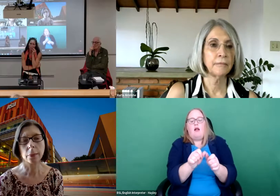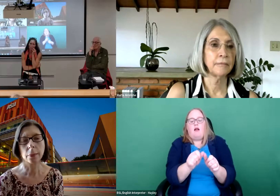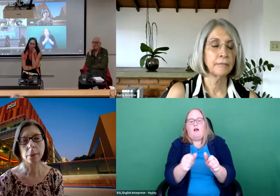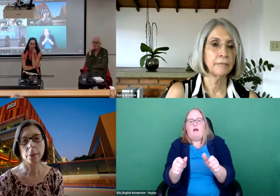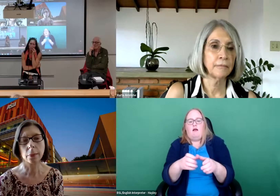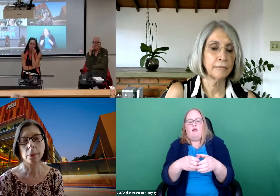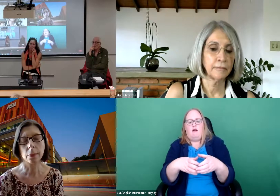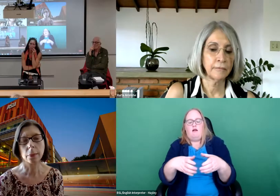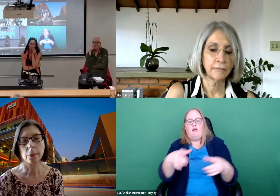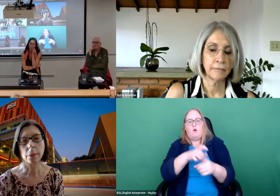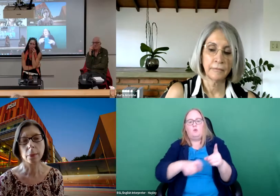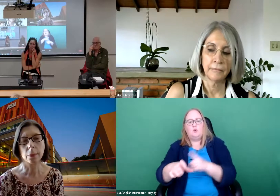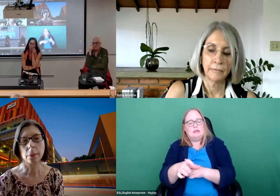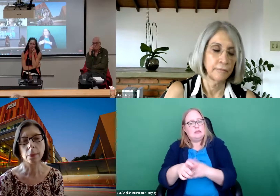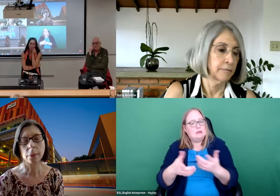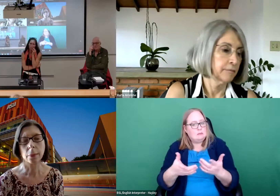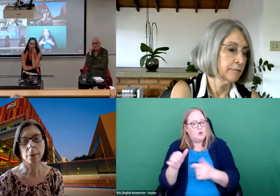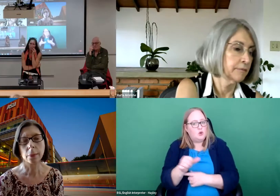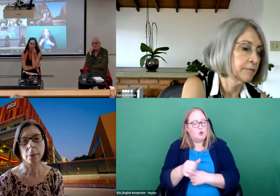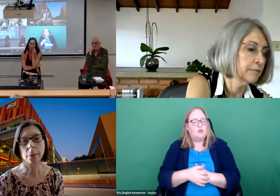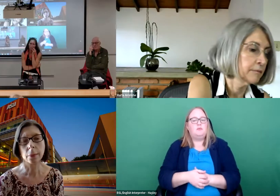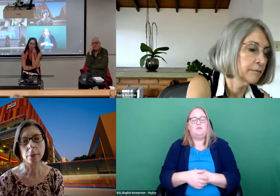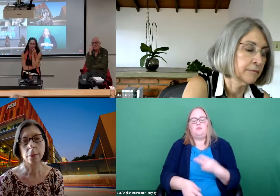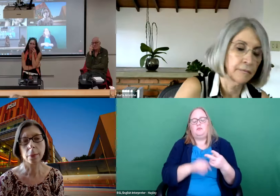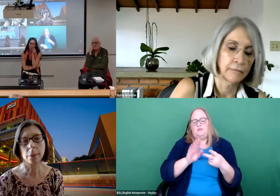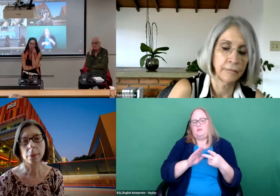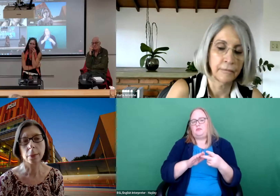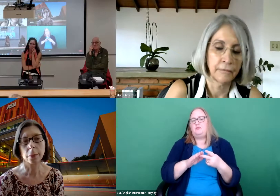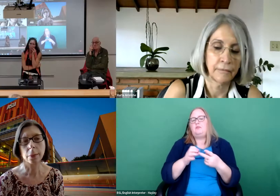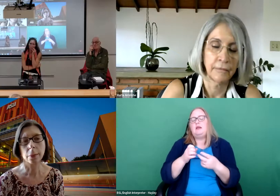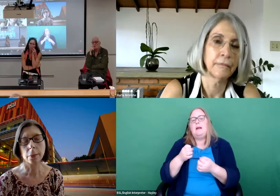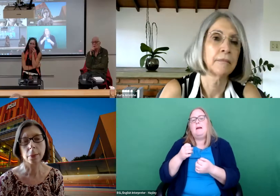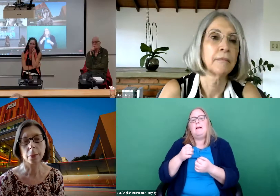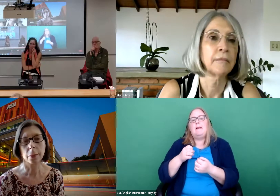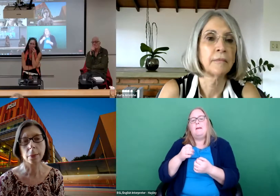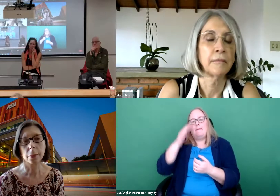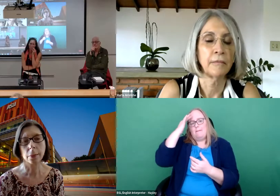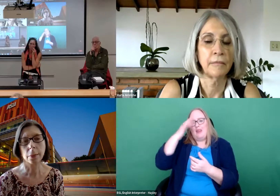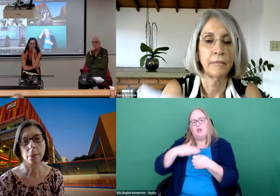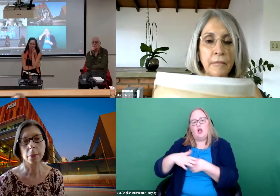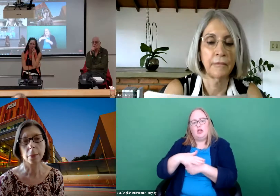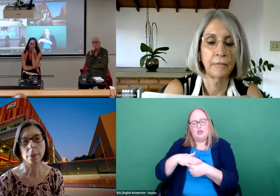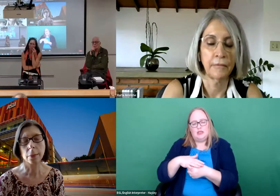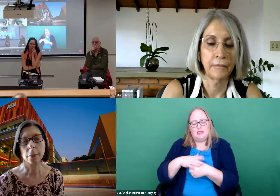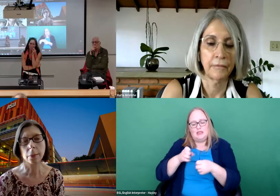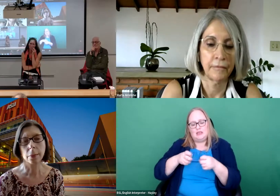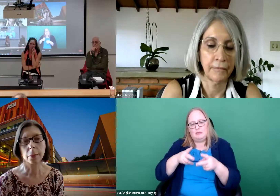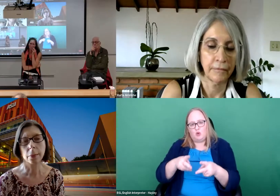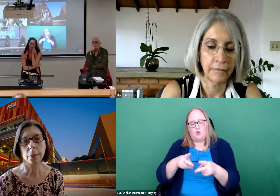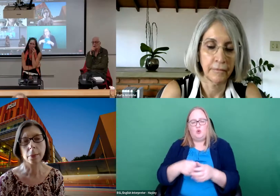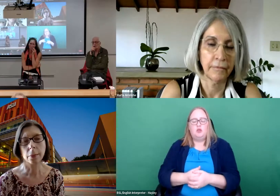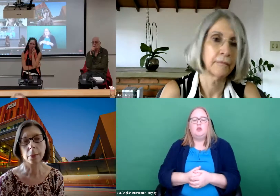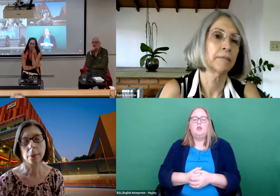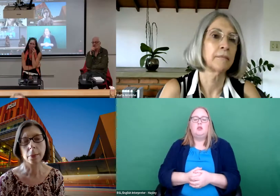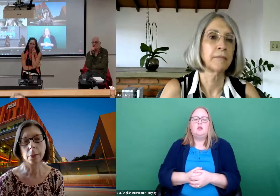And second one is on methodological approach to the study. Then, I mean, you touched a little